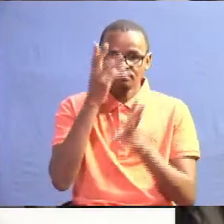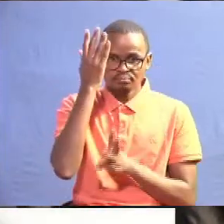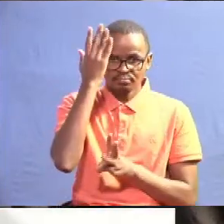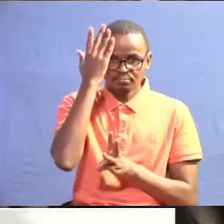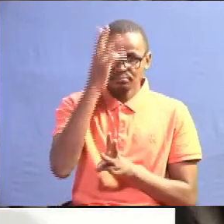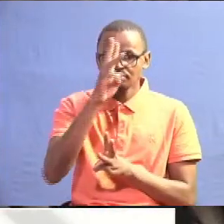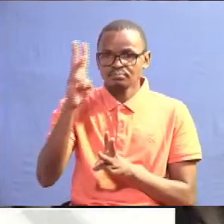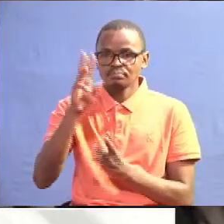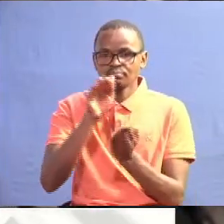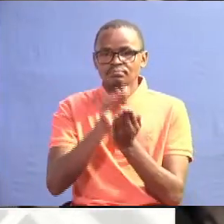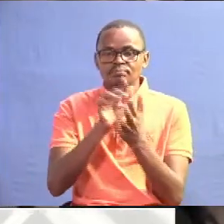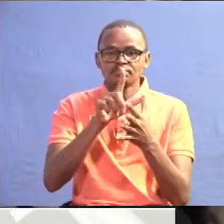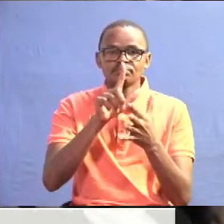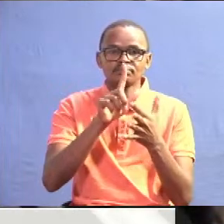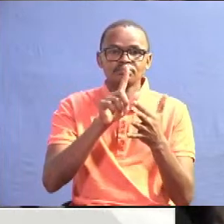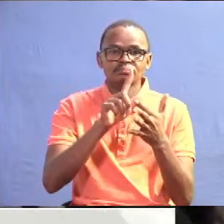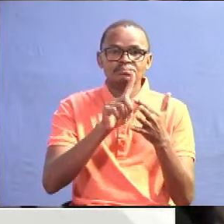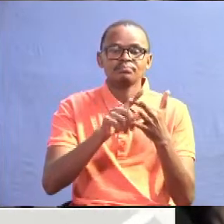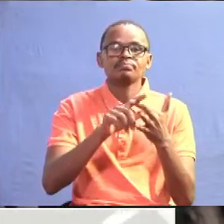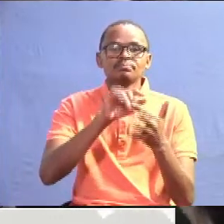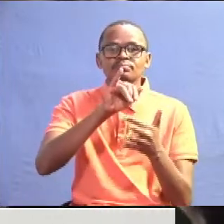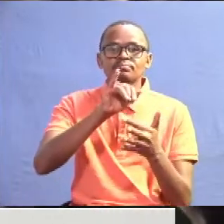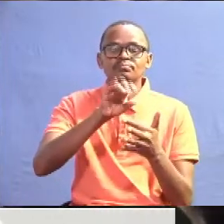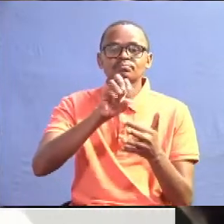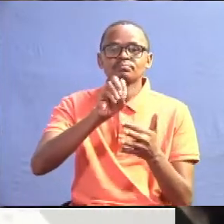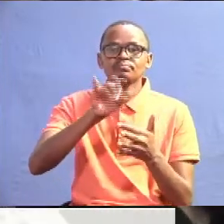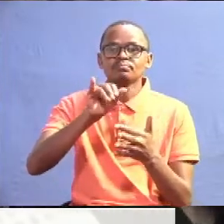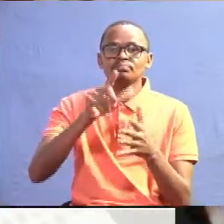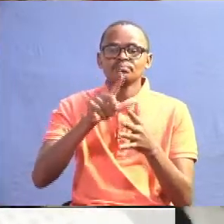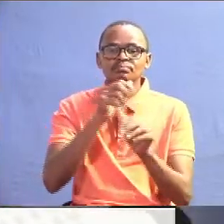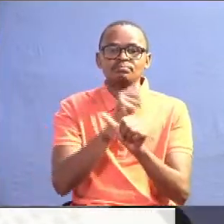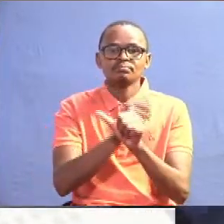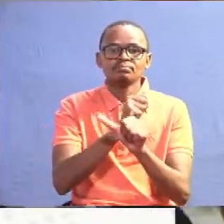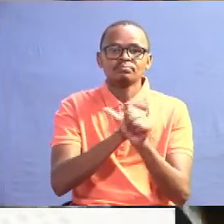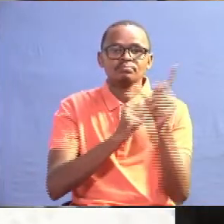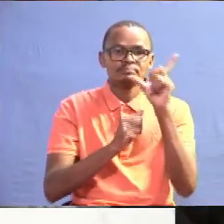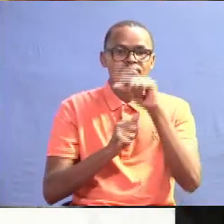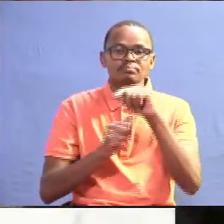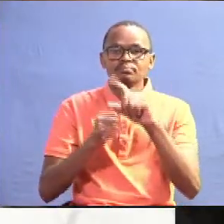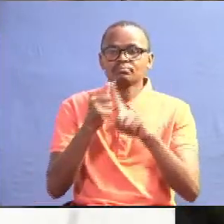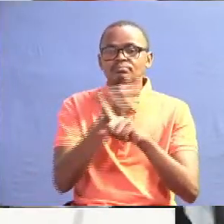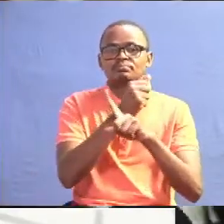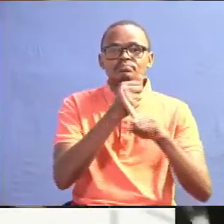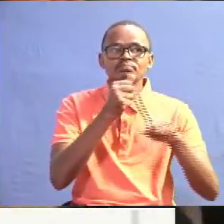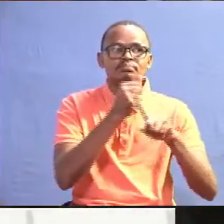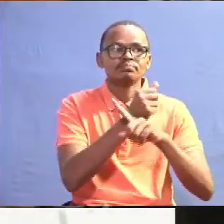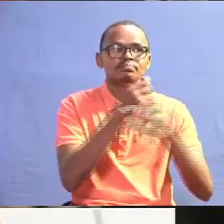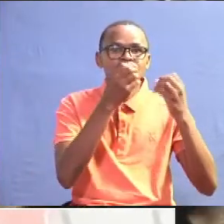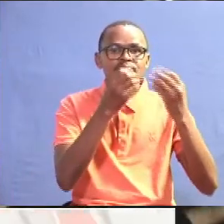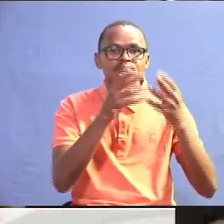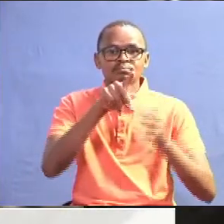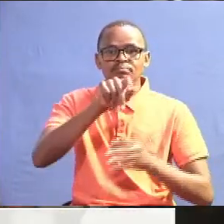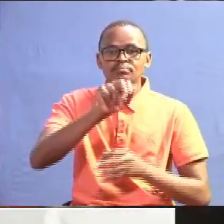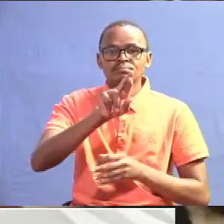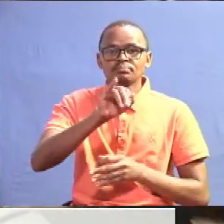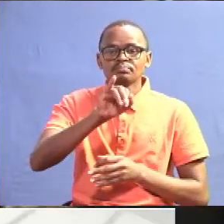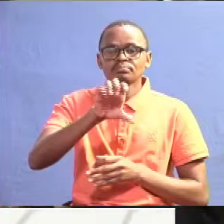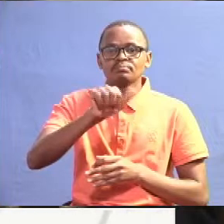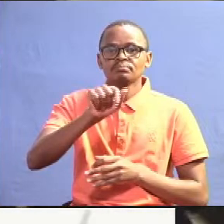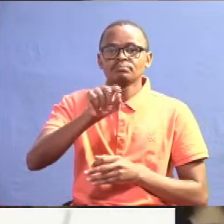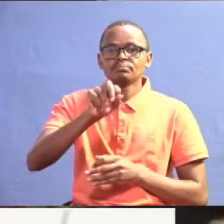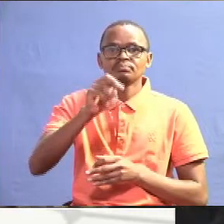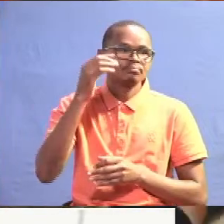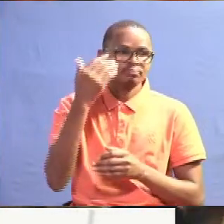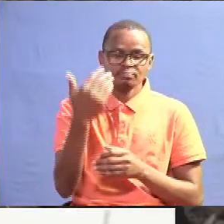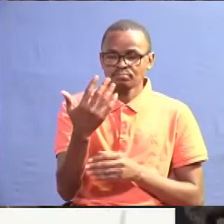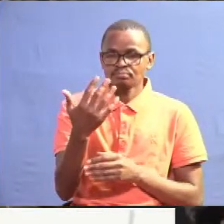West Bank. The Israeli public is divided about the dangers of ending the war and releasing so many Palestinians with blood on their